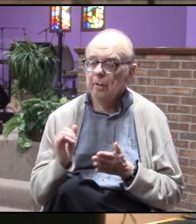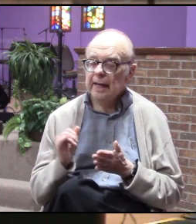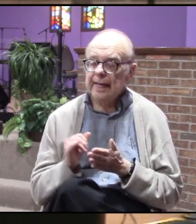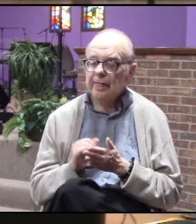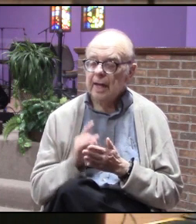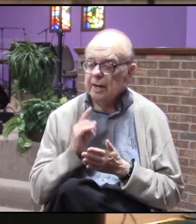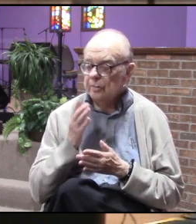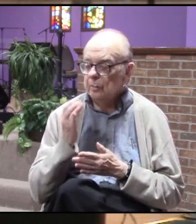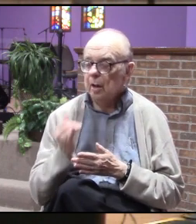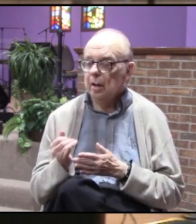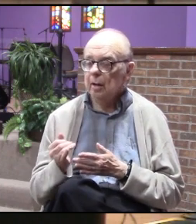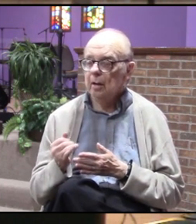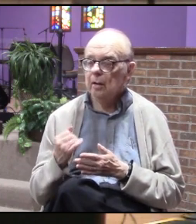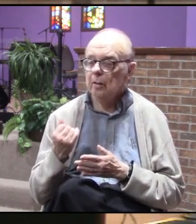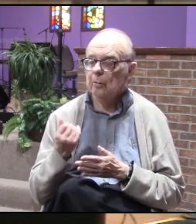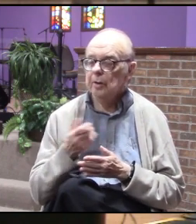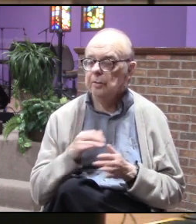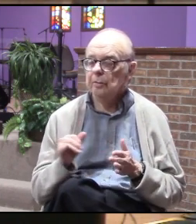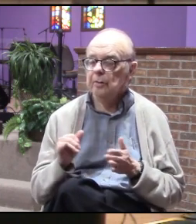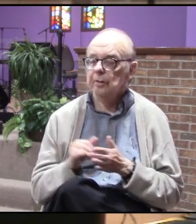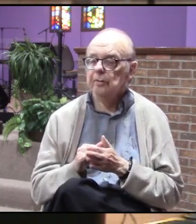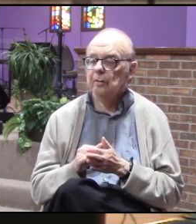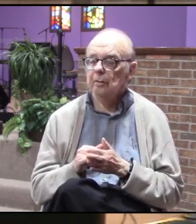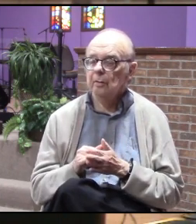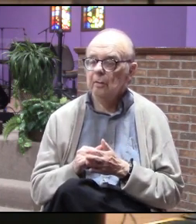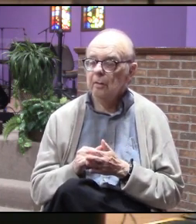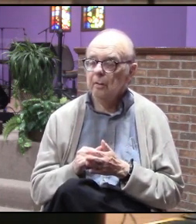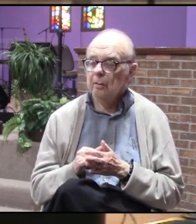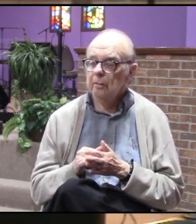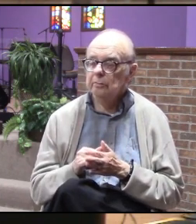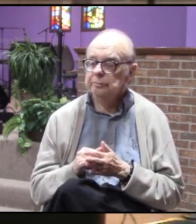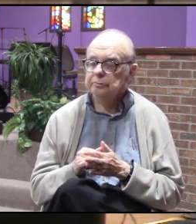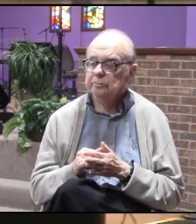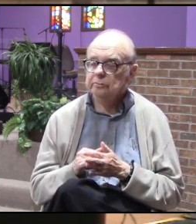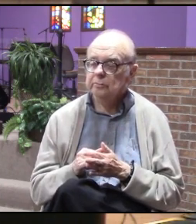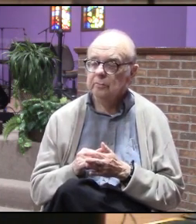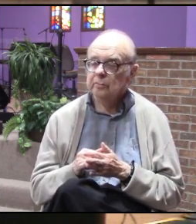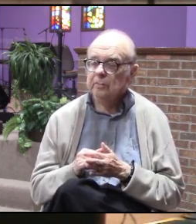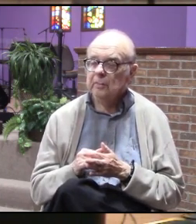That's why we do this.